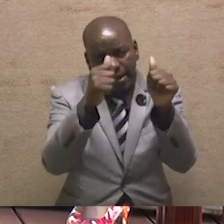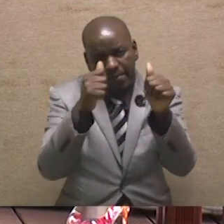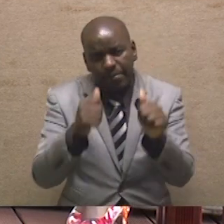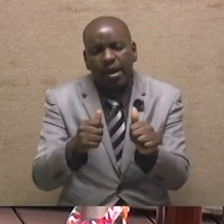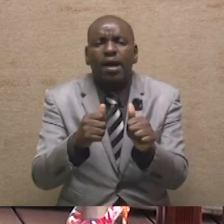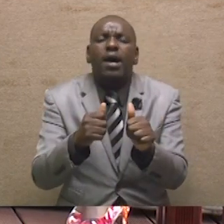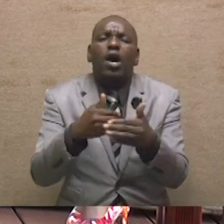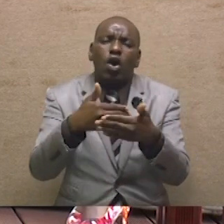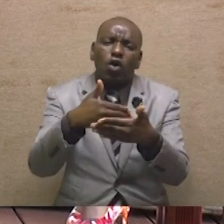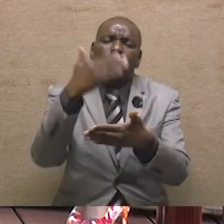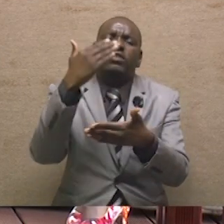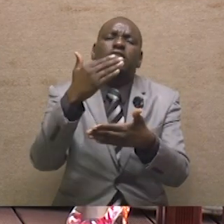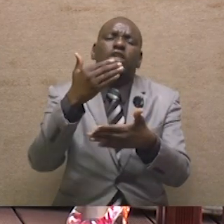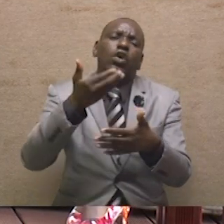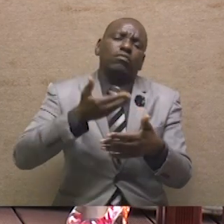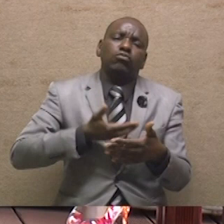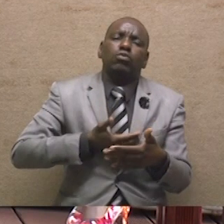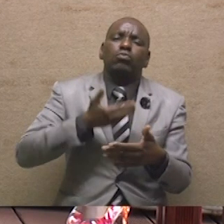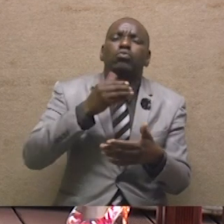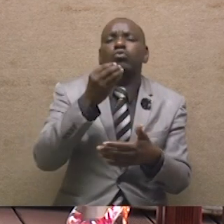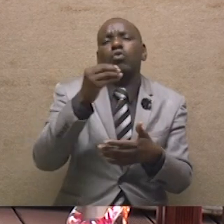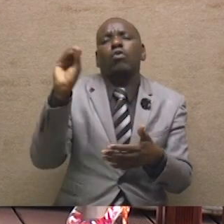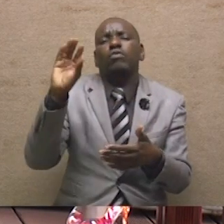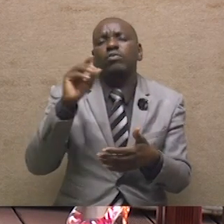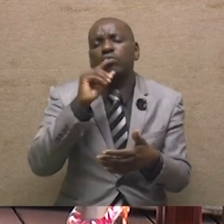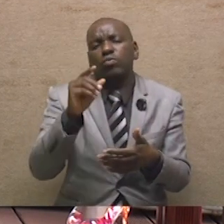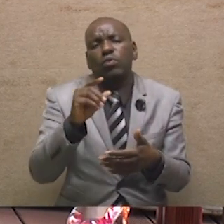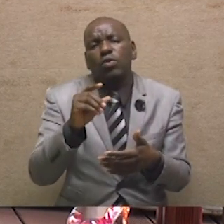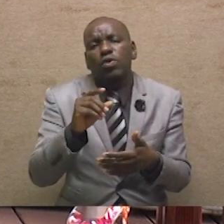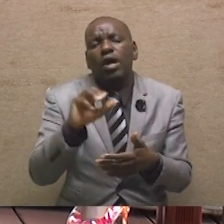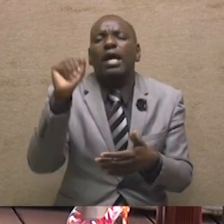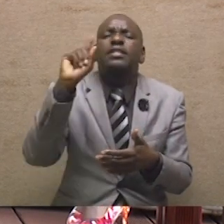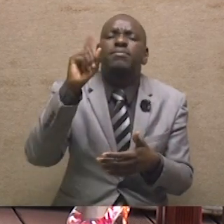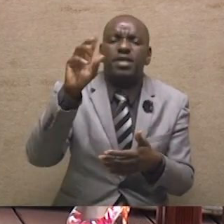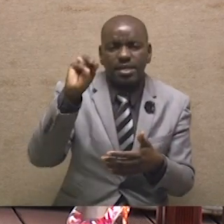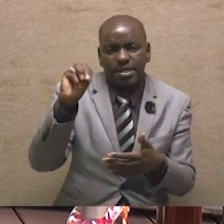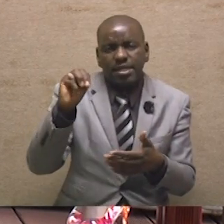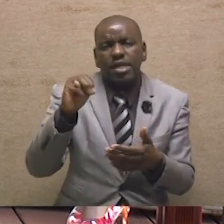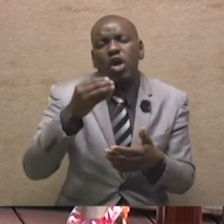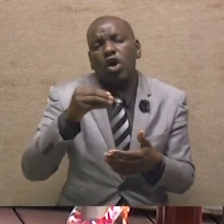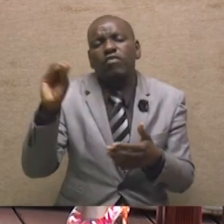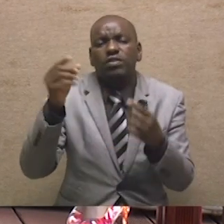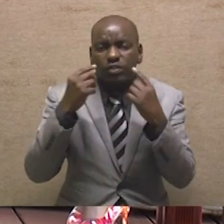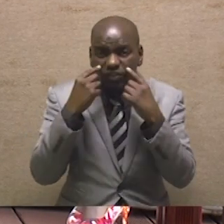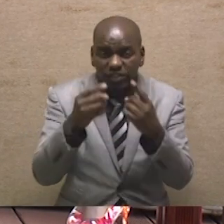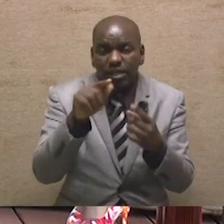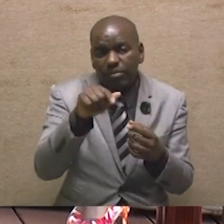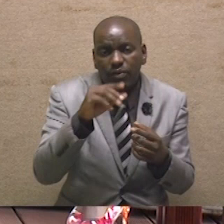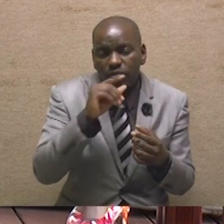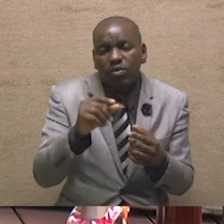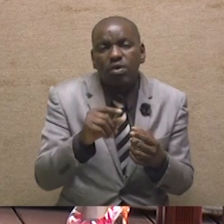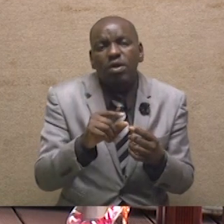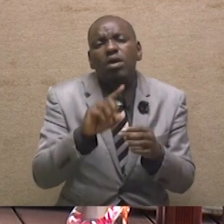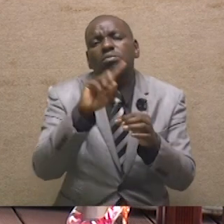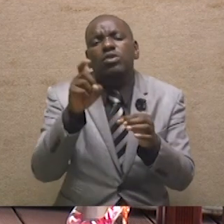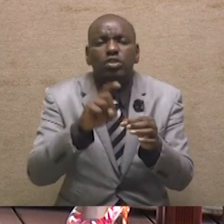to display their registration certificate within the office of the headmaster or the administration building. But then at times they might not